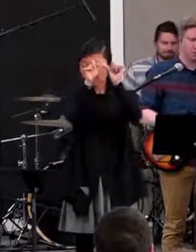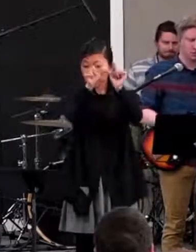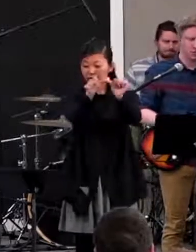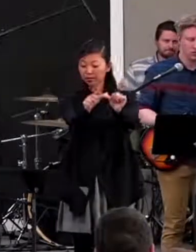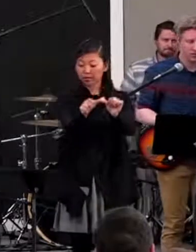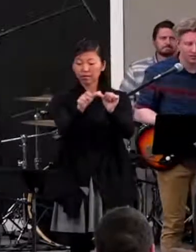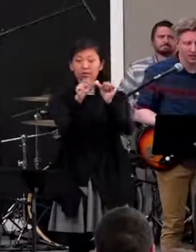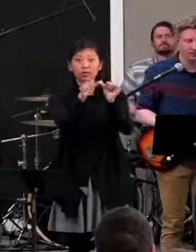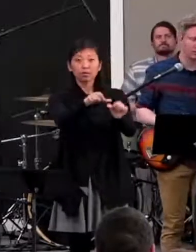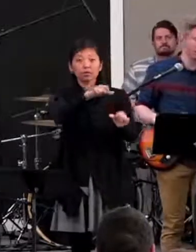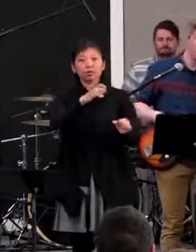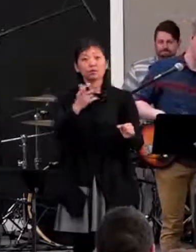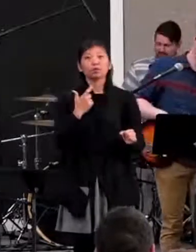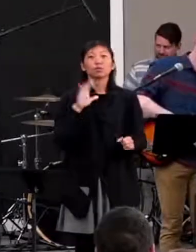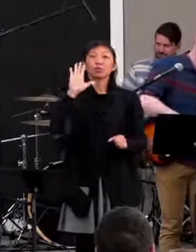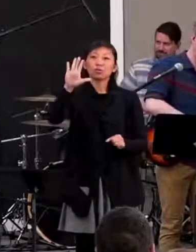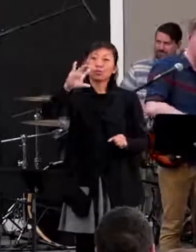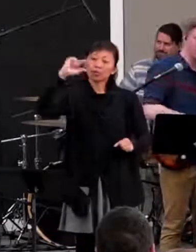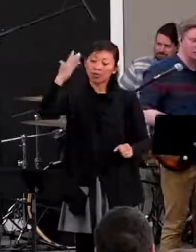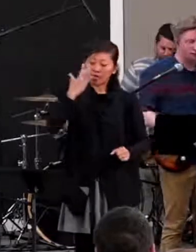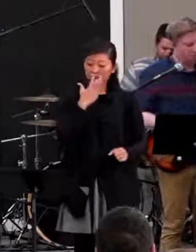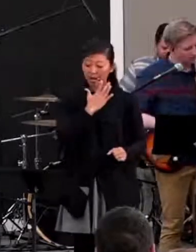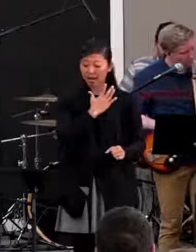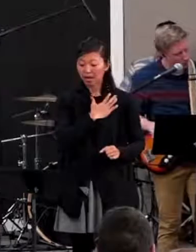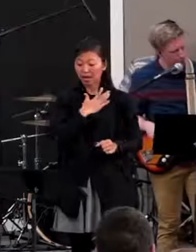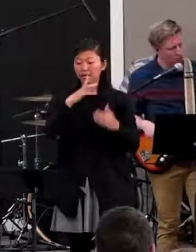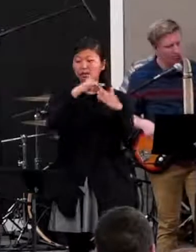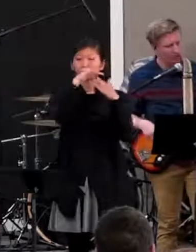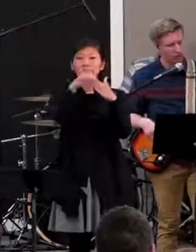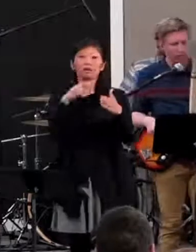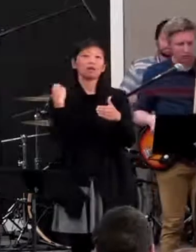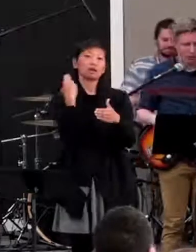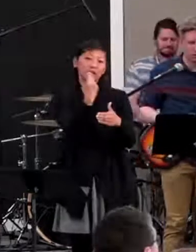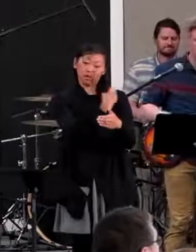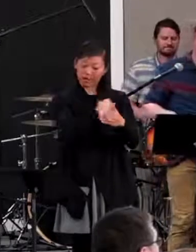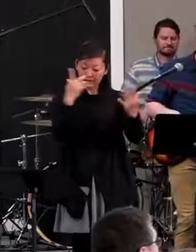moment, withdraw your